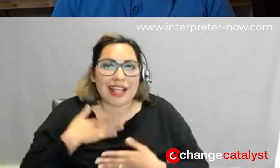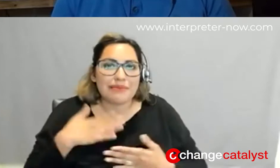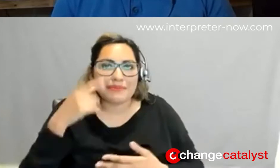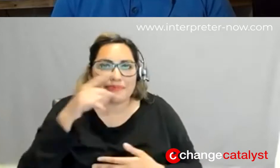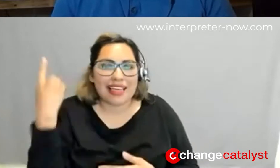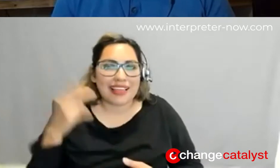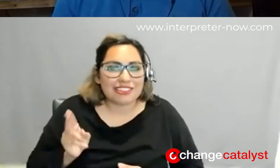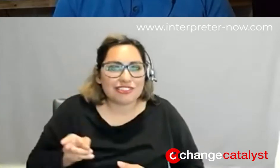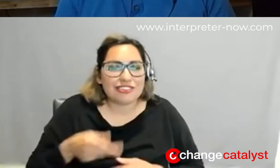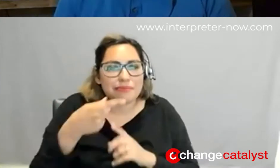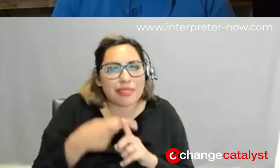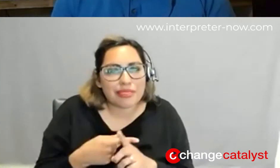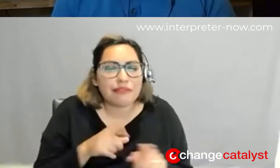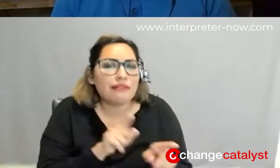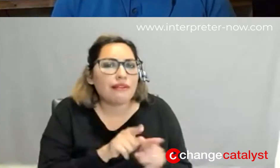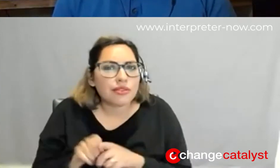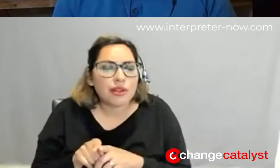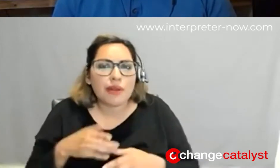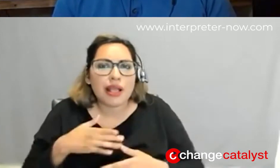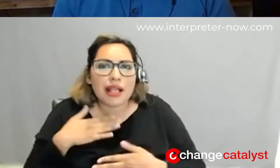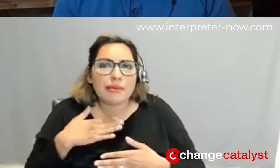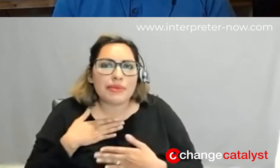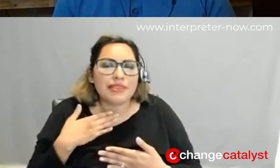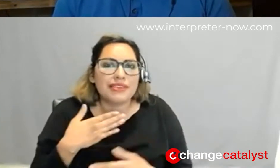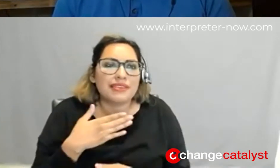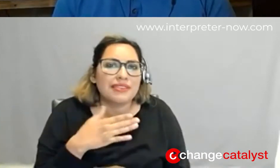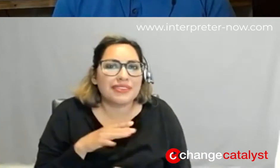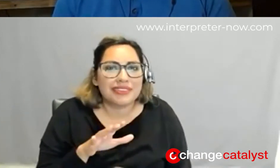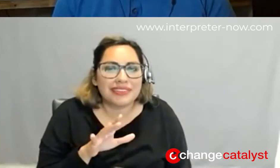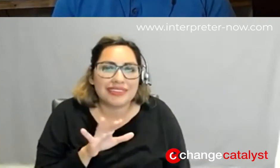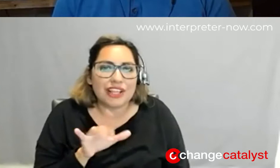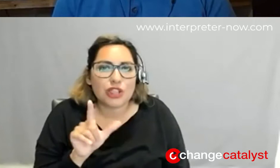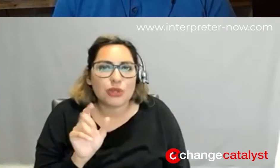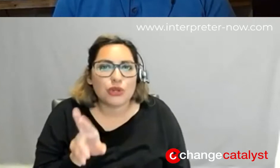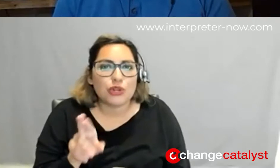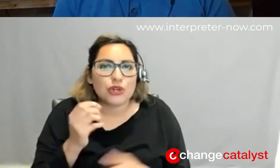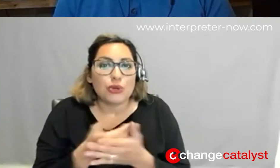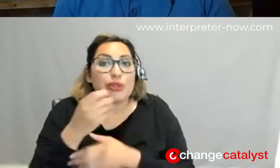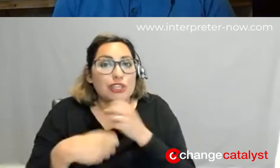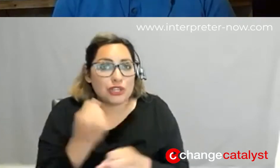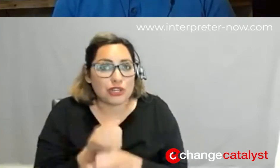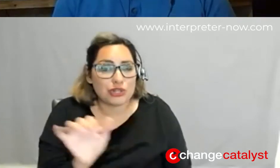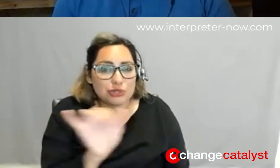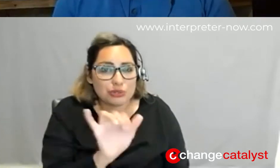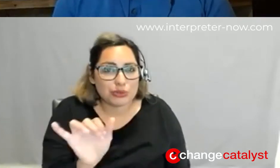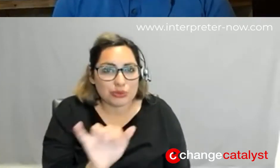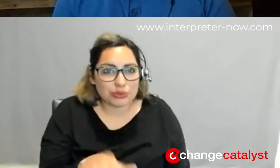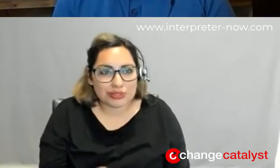Month. And also happy Black Lunar New happy Lunar New Year as well. I